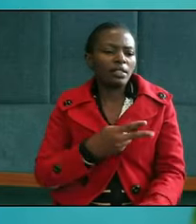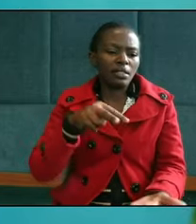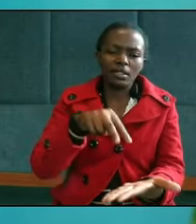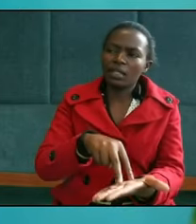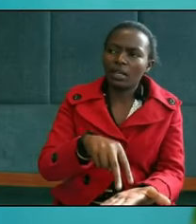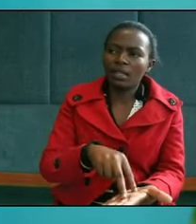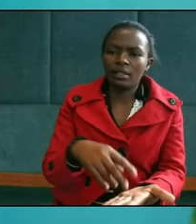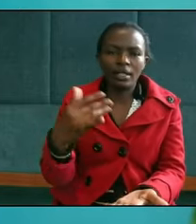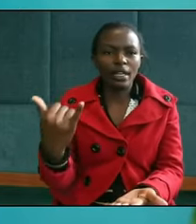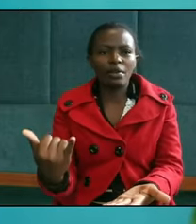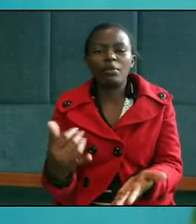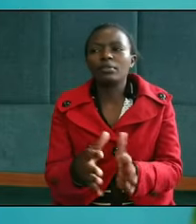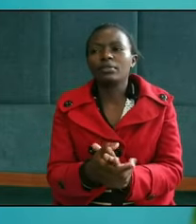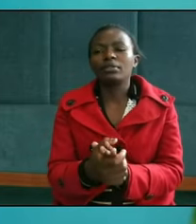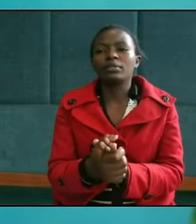standing now?